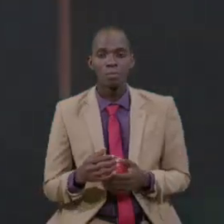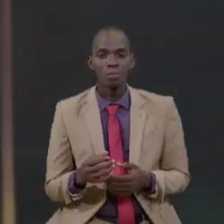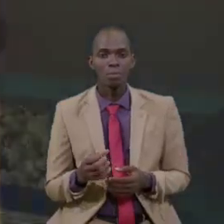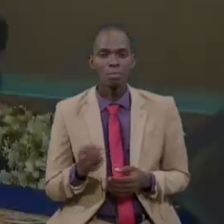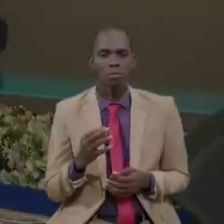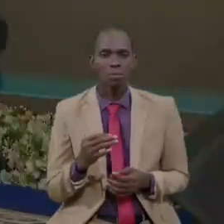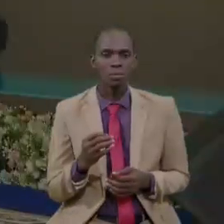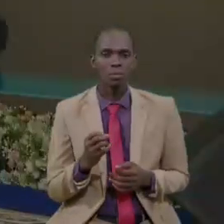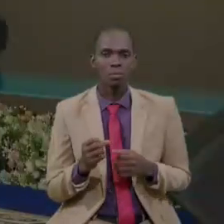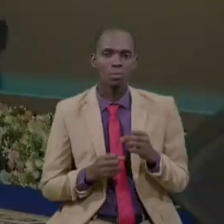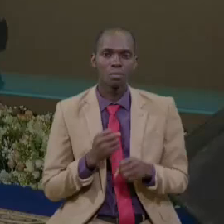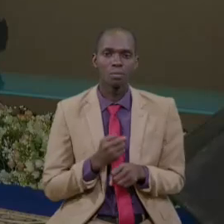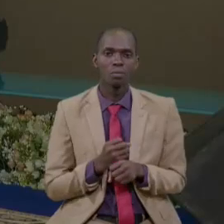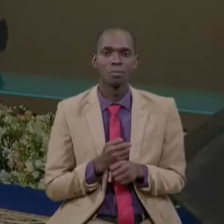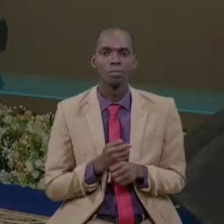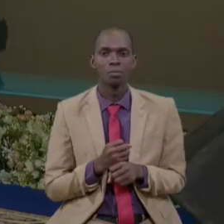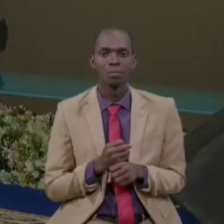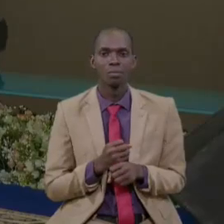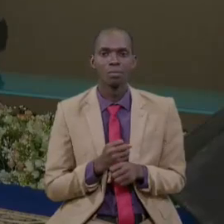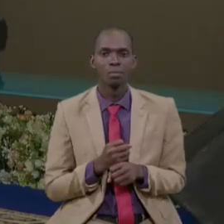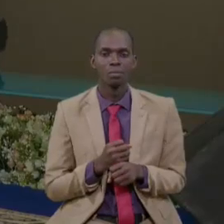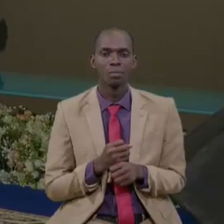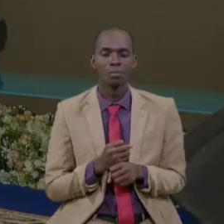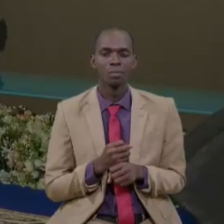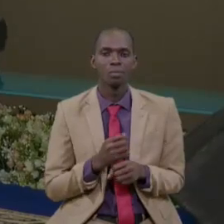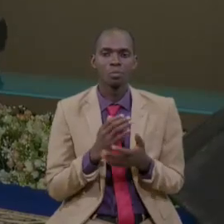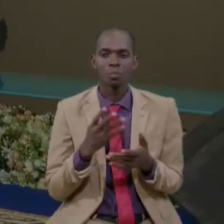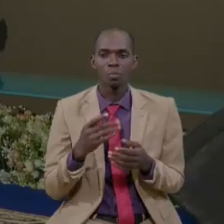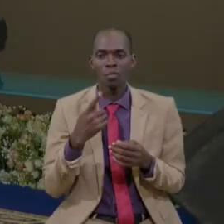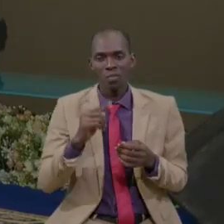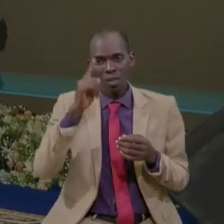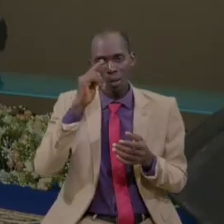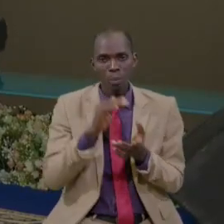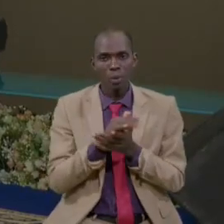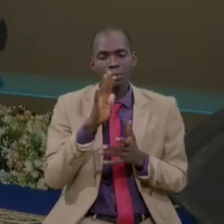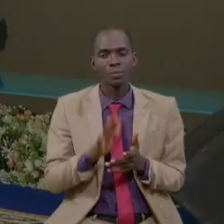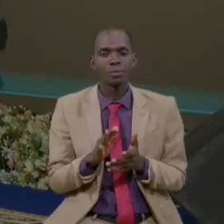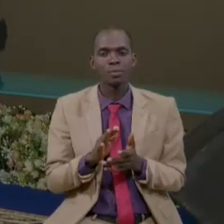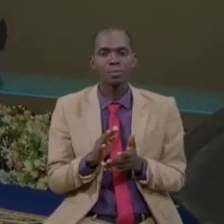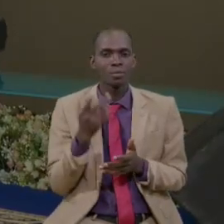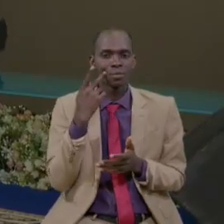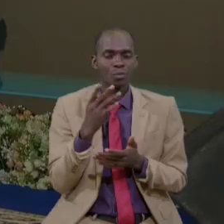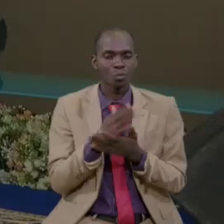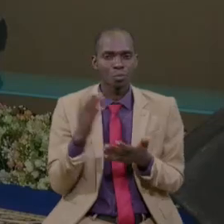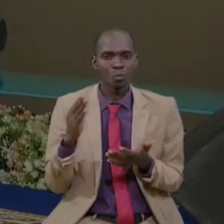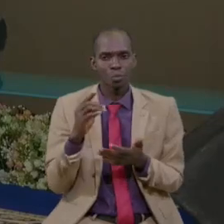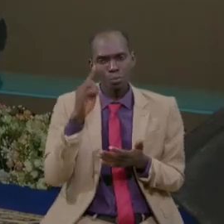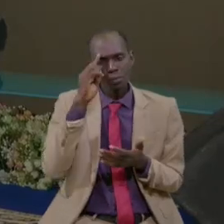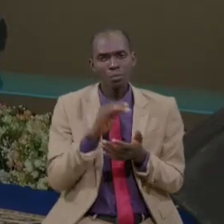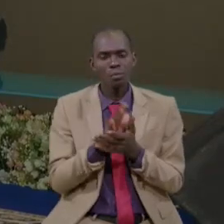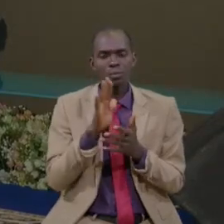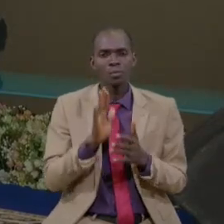many years now of knowing the Lord, we find some of the